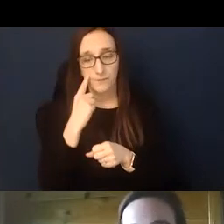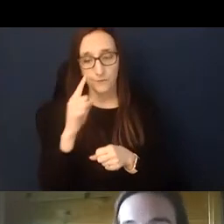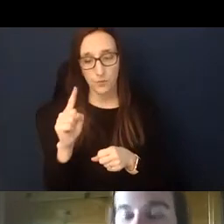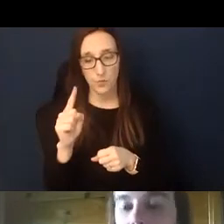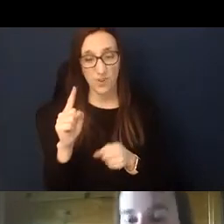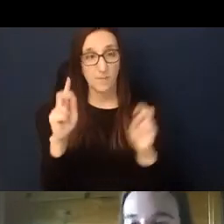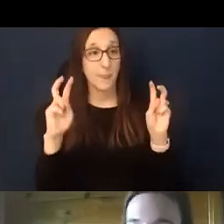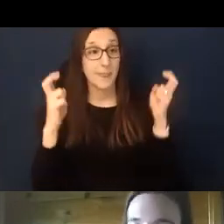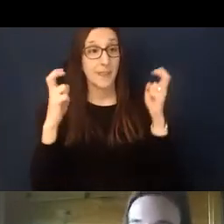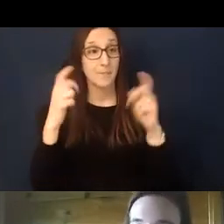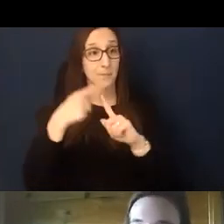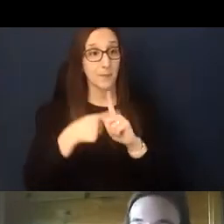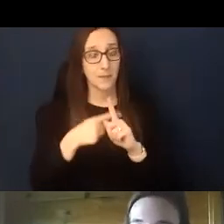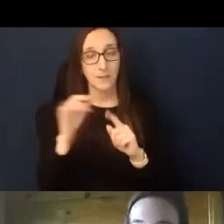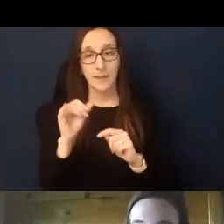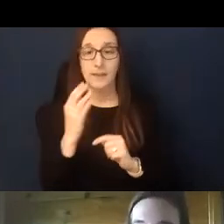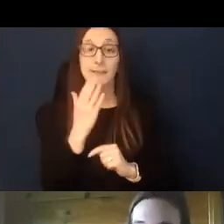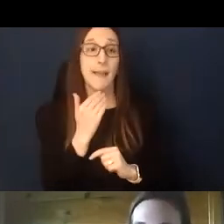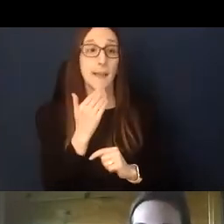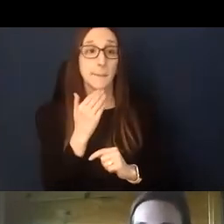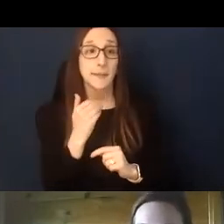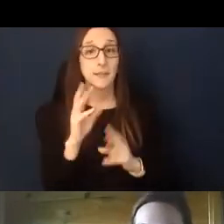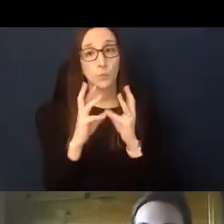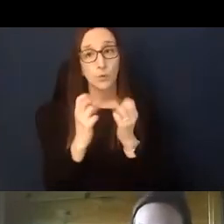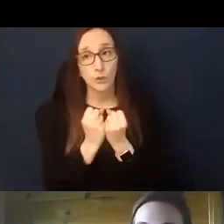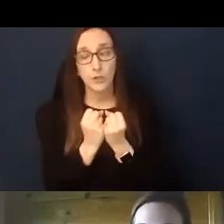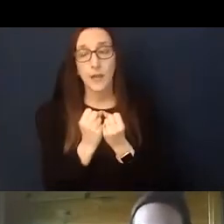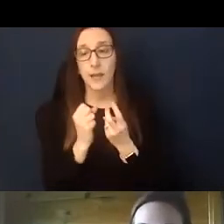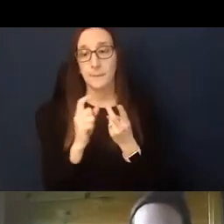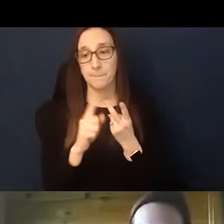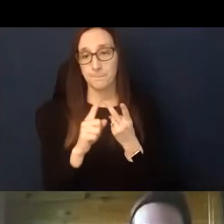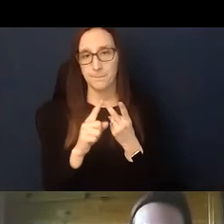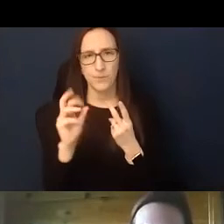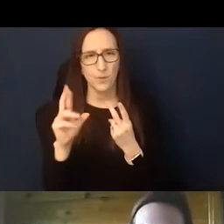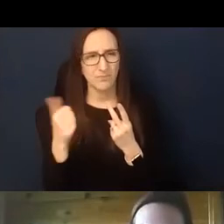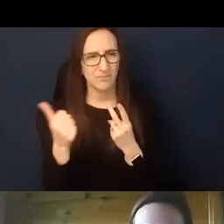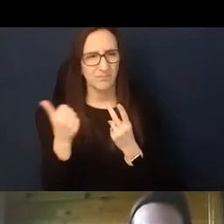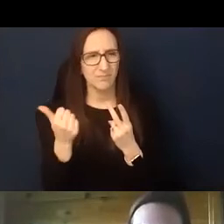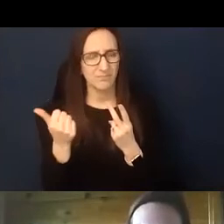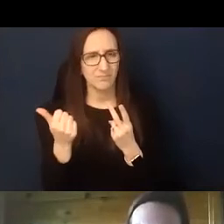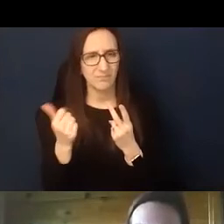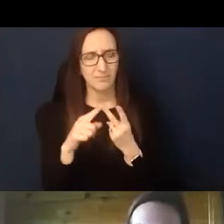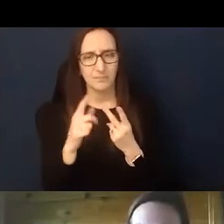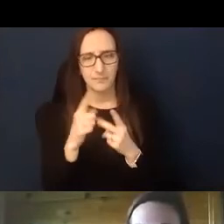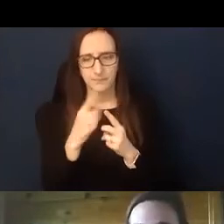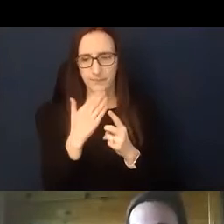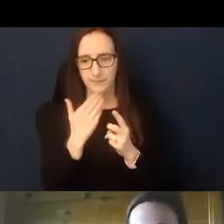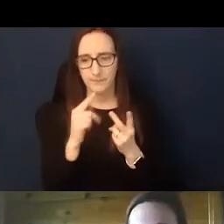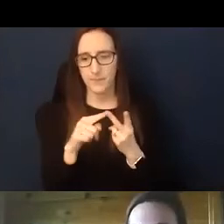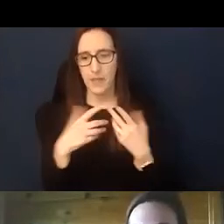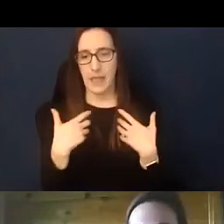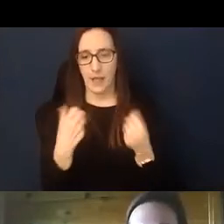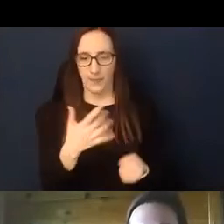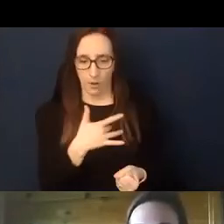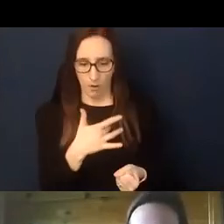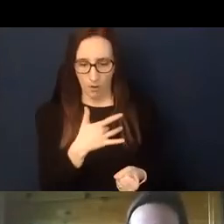themed months. So like maybe a diabetes workshop, or what else did we talk about? I feel like we did diabetes and we had a healthy immune system.